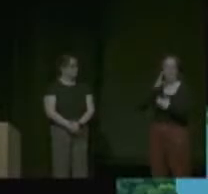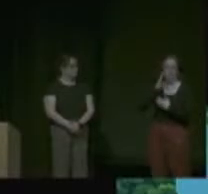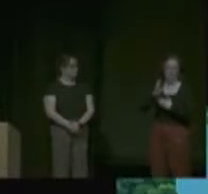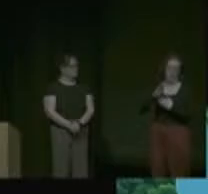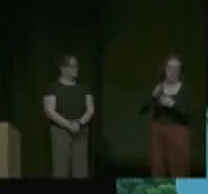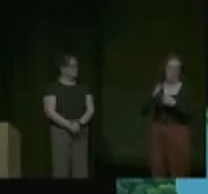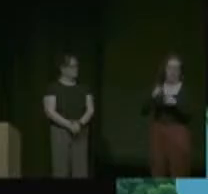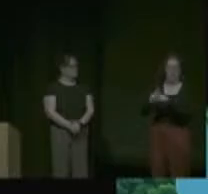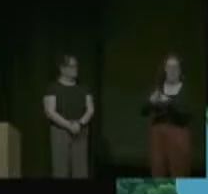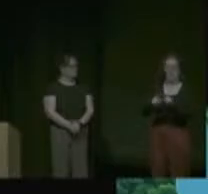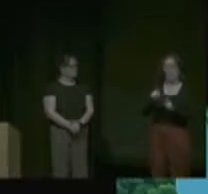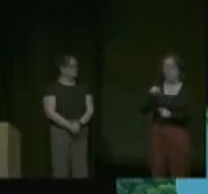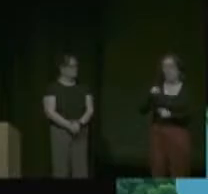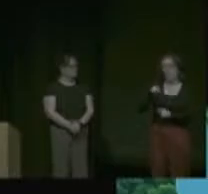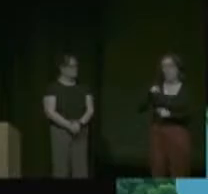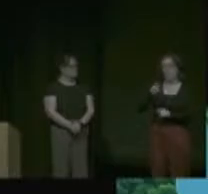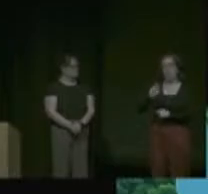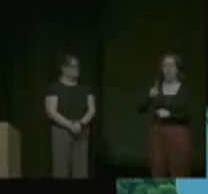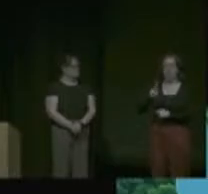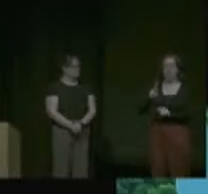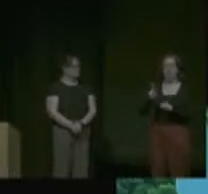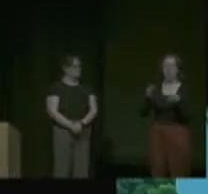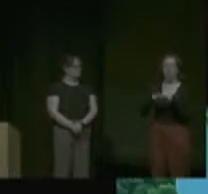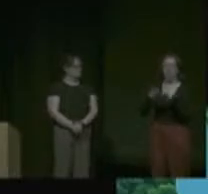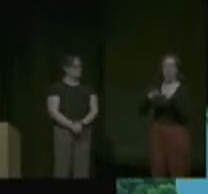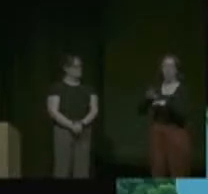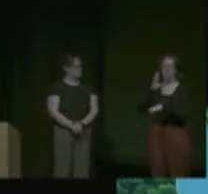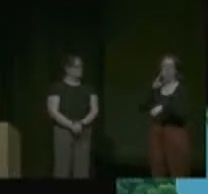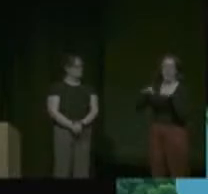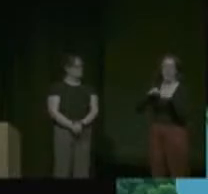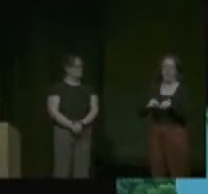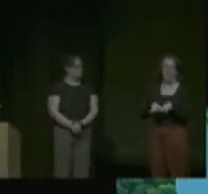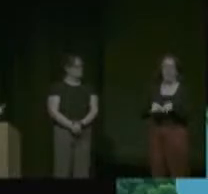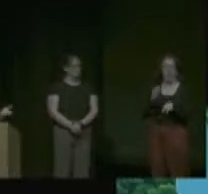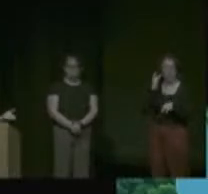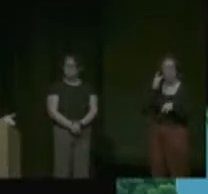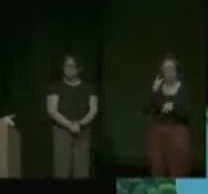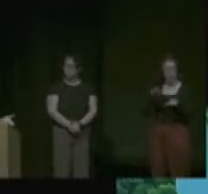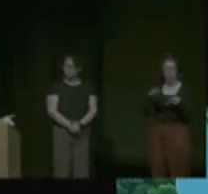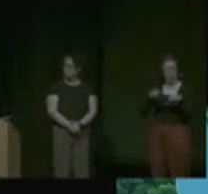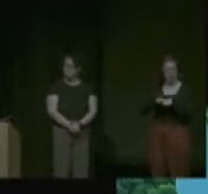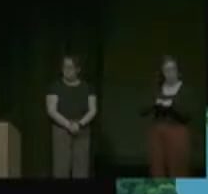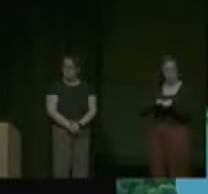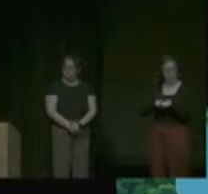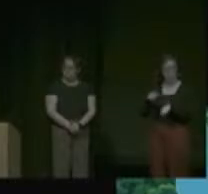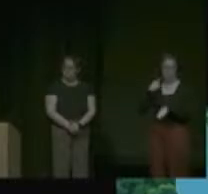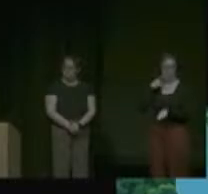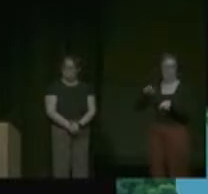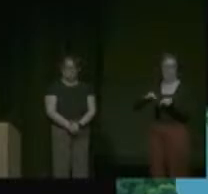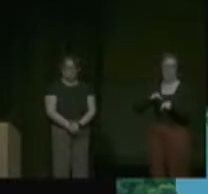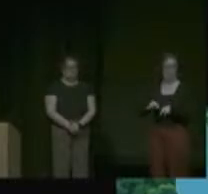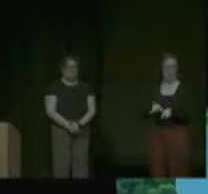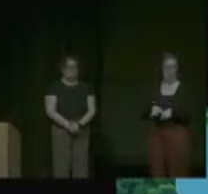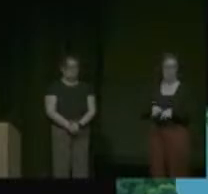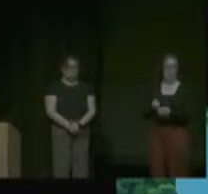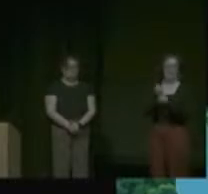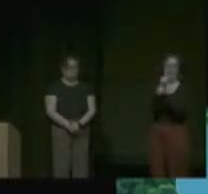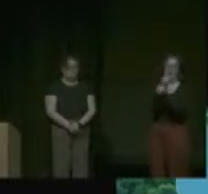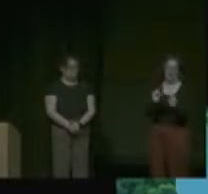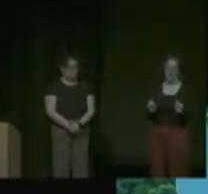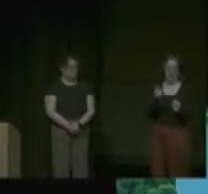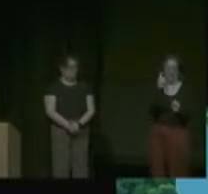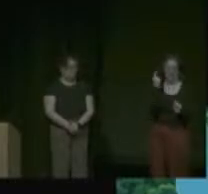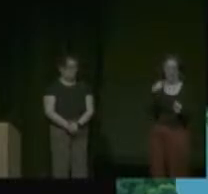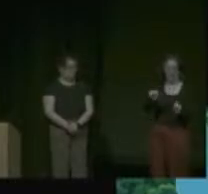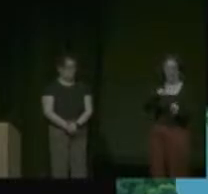different park closures, which I'm going to explain. So why closures? You just heard all about it. It has all to do with safety.